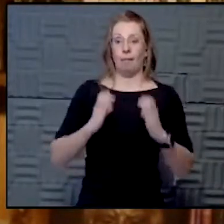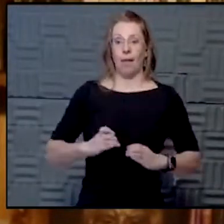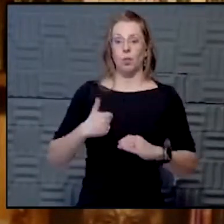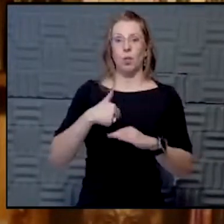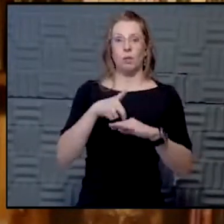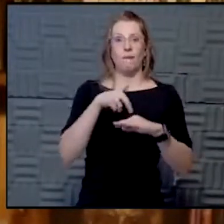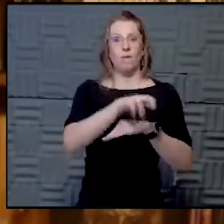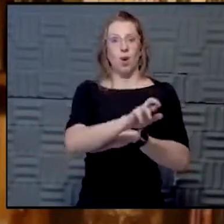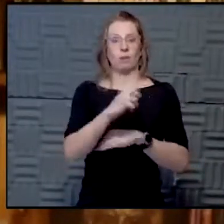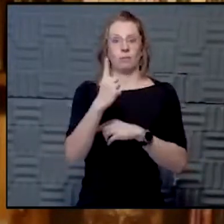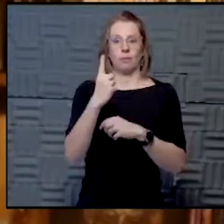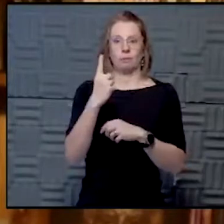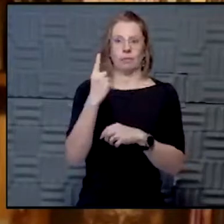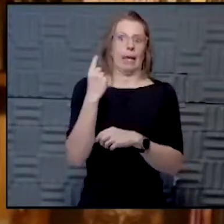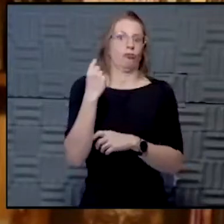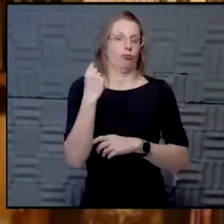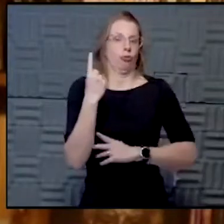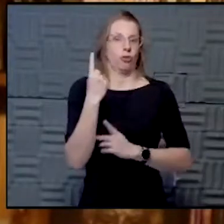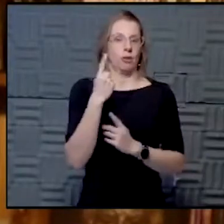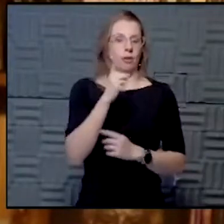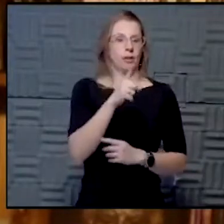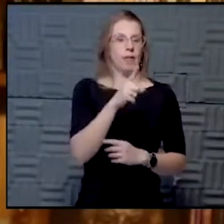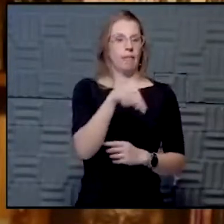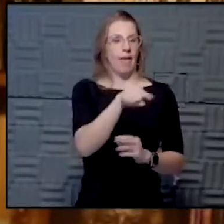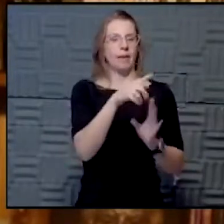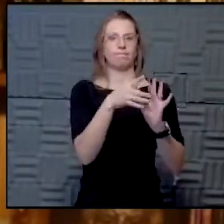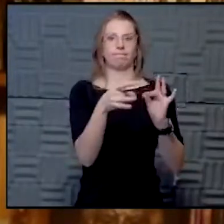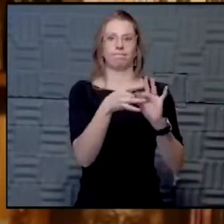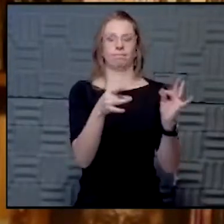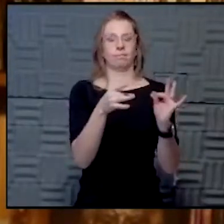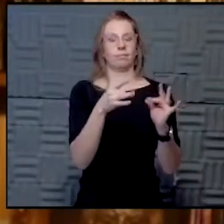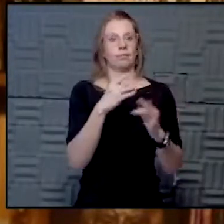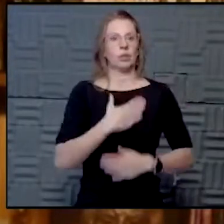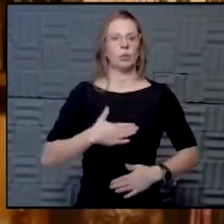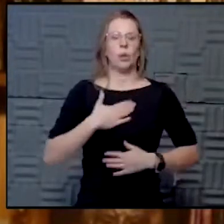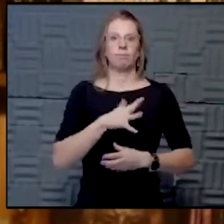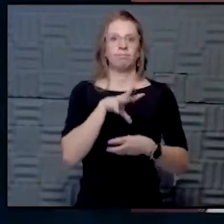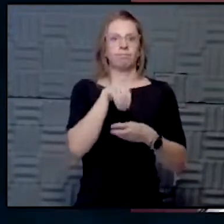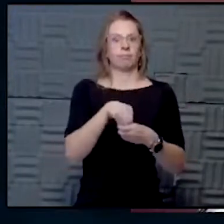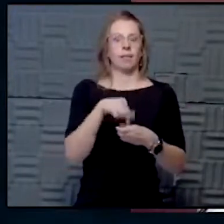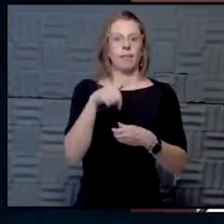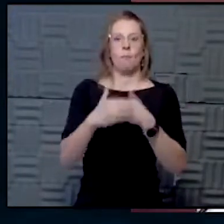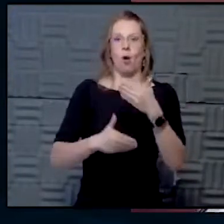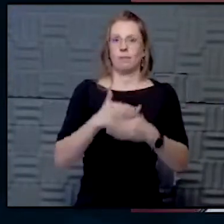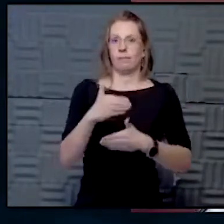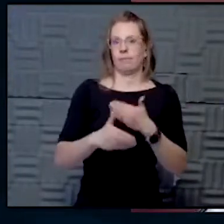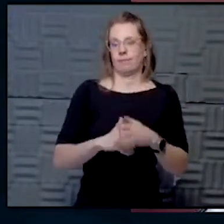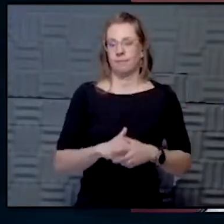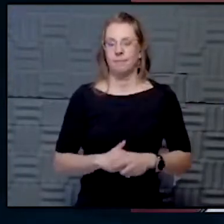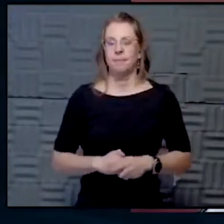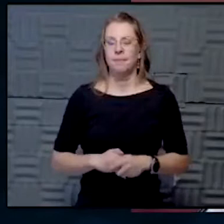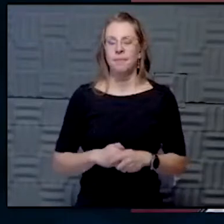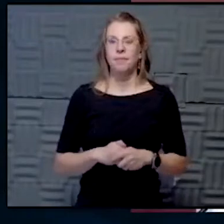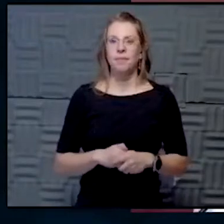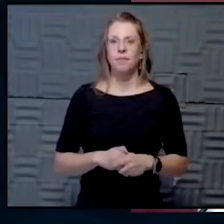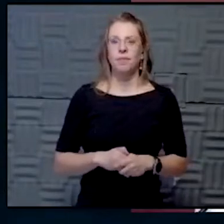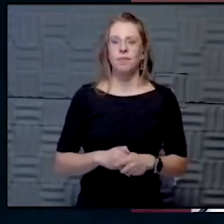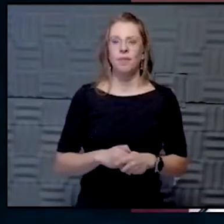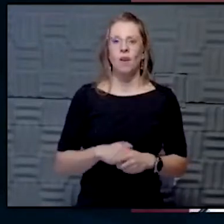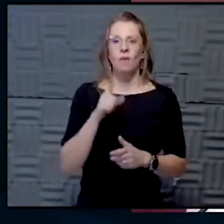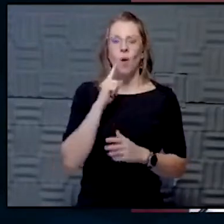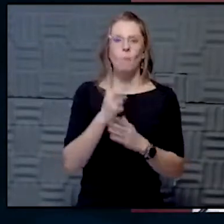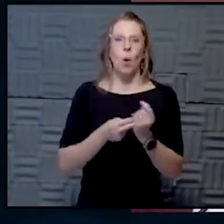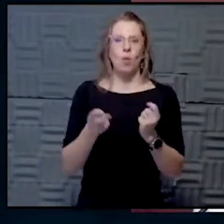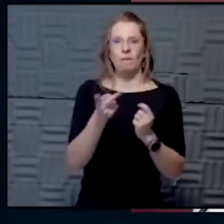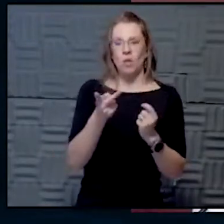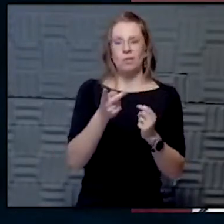and just comment about, what a pleasure it is to be a part of it. And for those, actually for both of you,